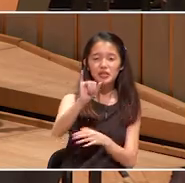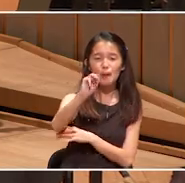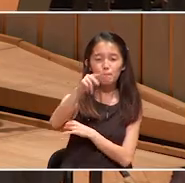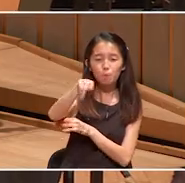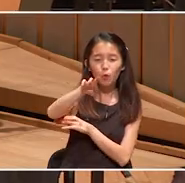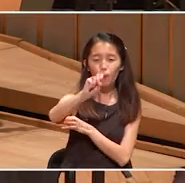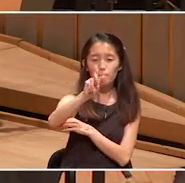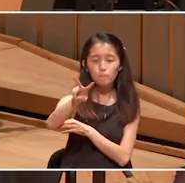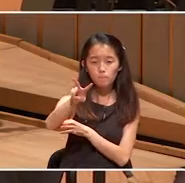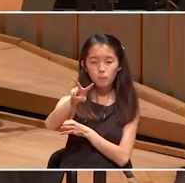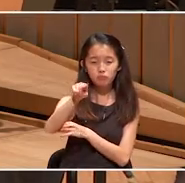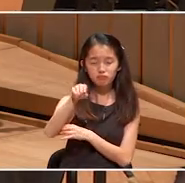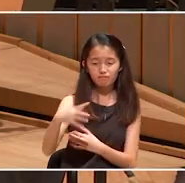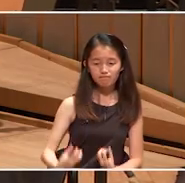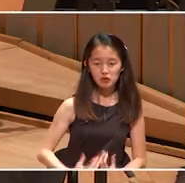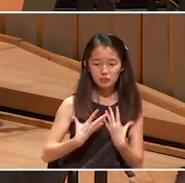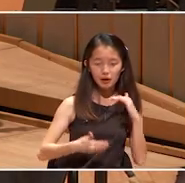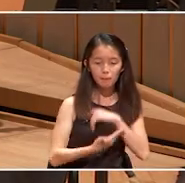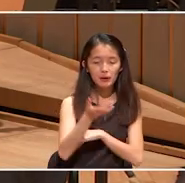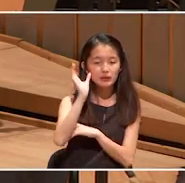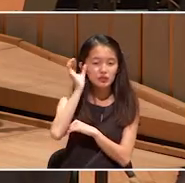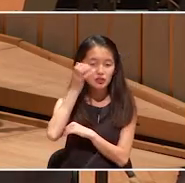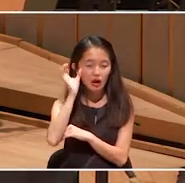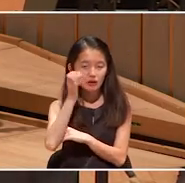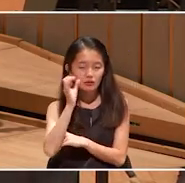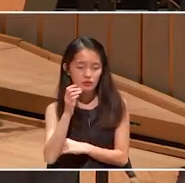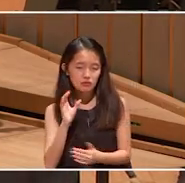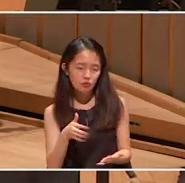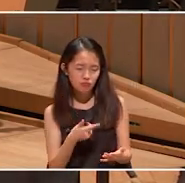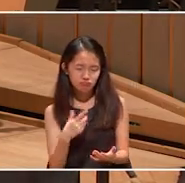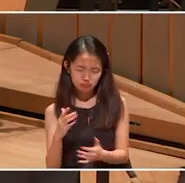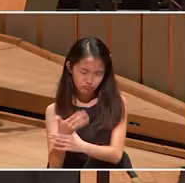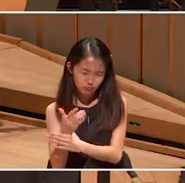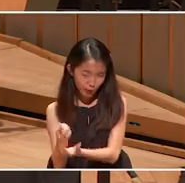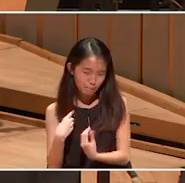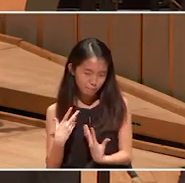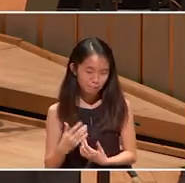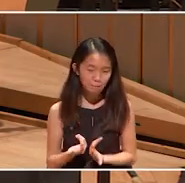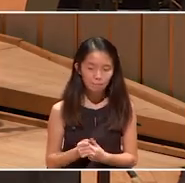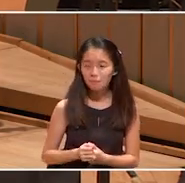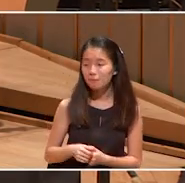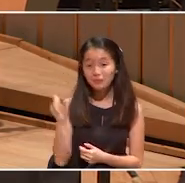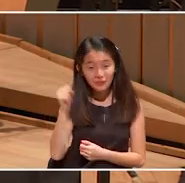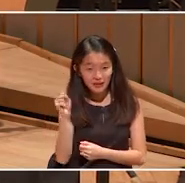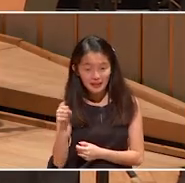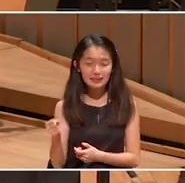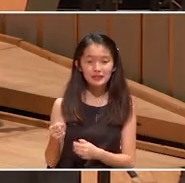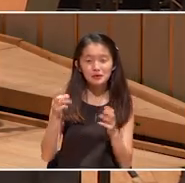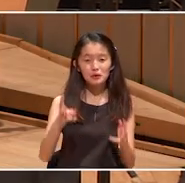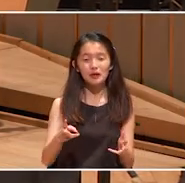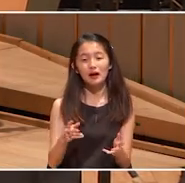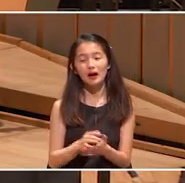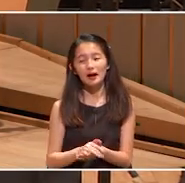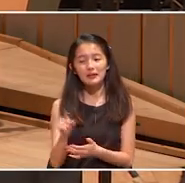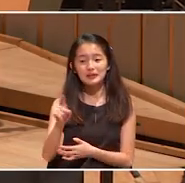inspired by Zhang Yi's piece. Do you want to share with us a little bit about that? Yeah, Yes, well, ZHANGYI sprang a bit